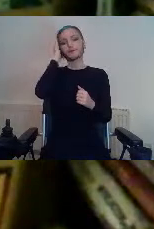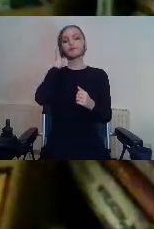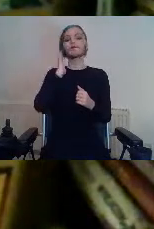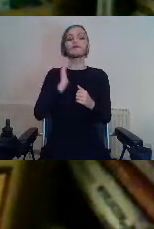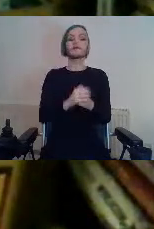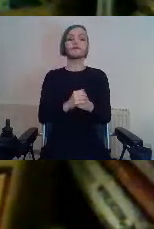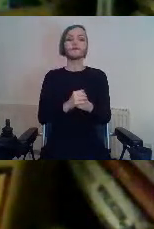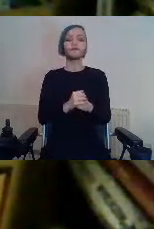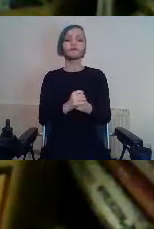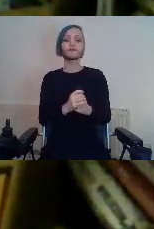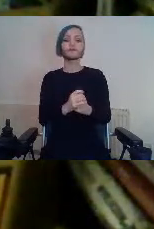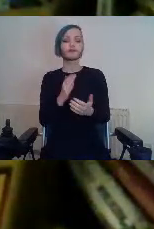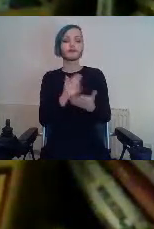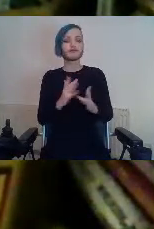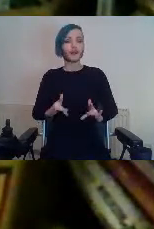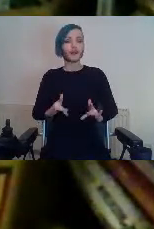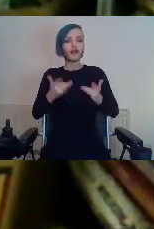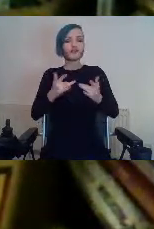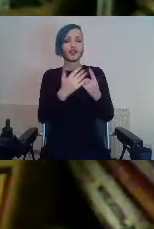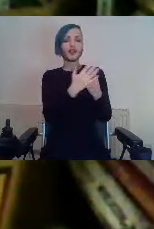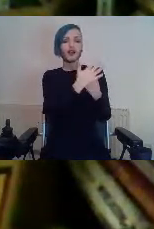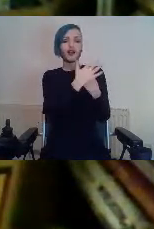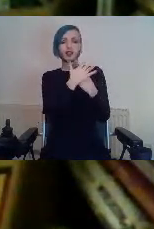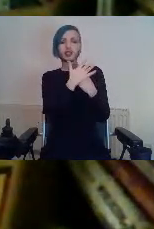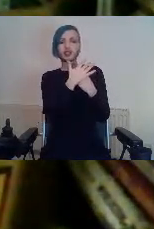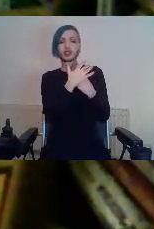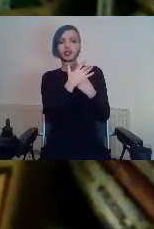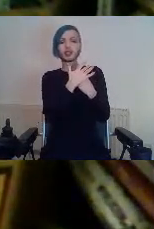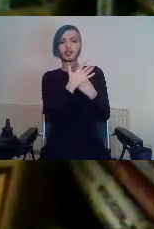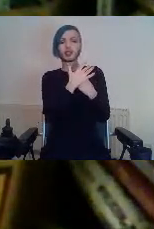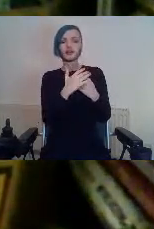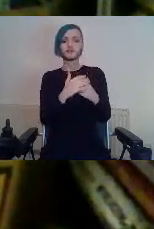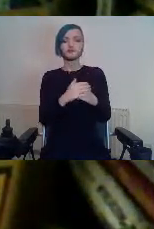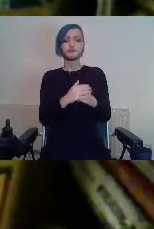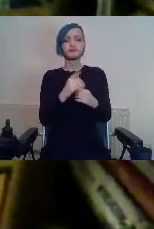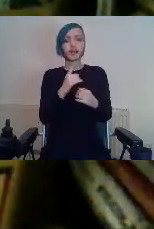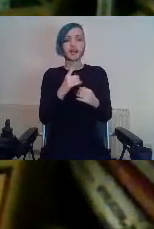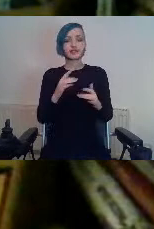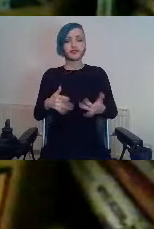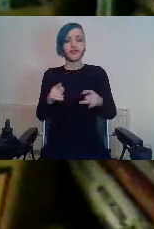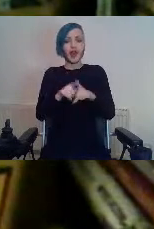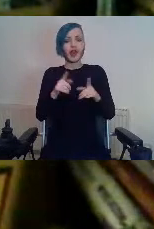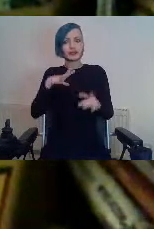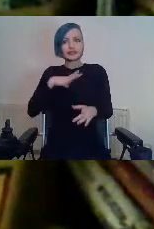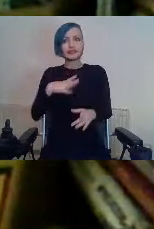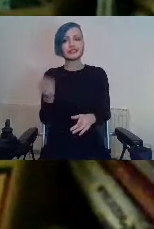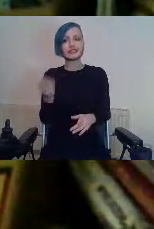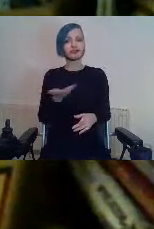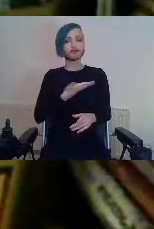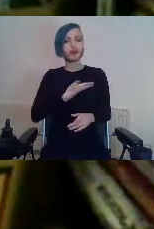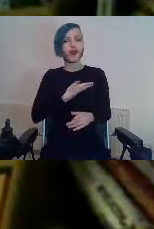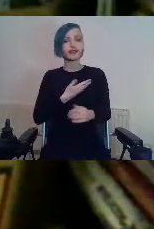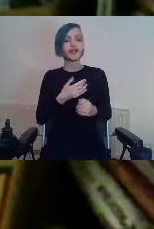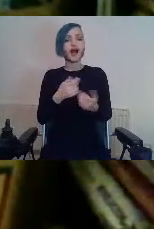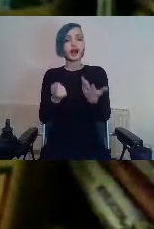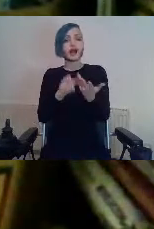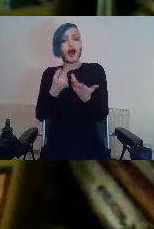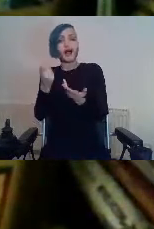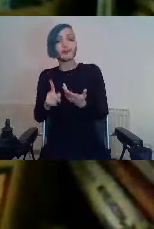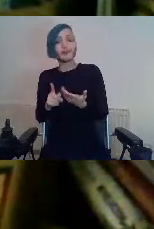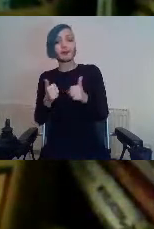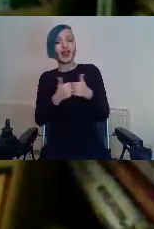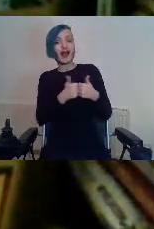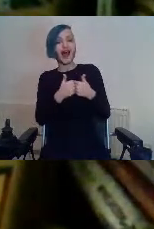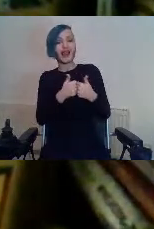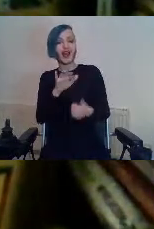and feeling their rights, and they are also very much supportive for the others. So when I walk